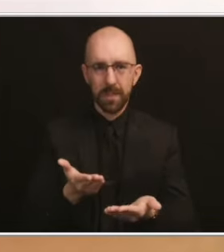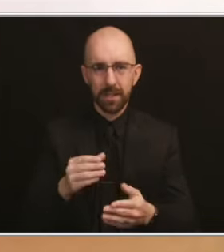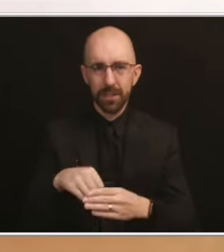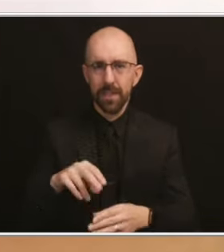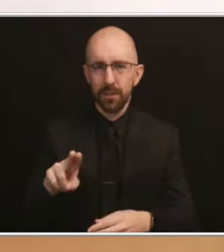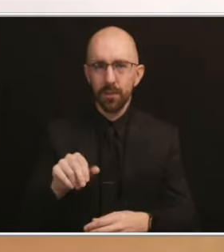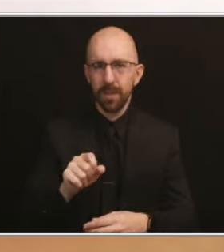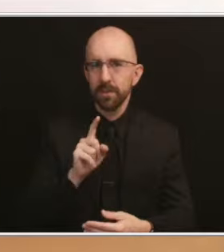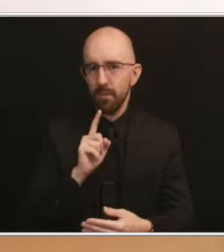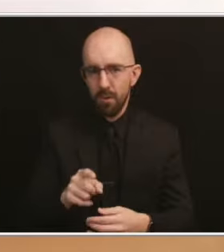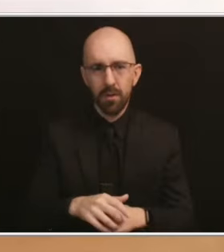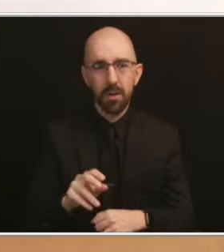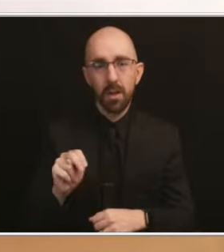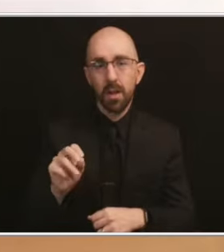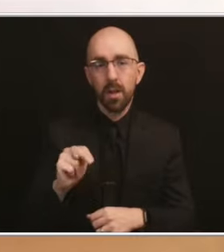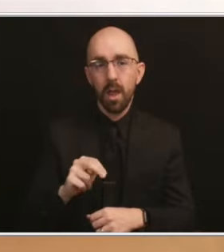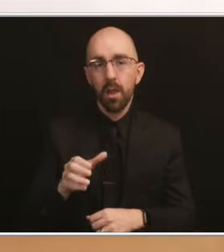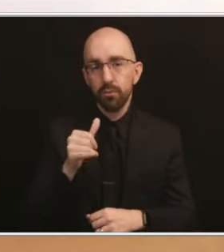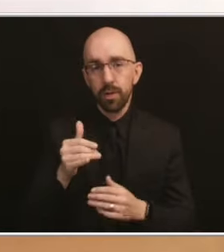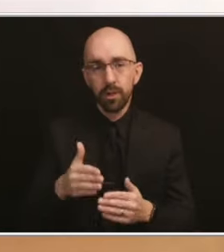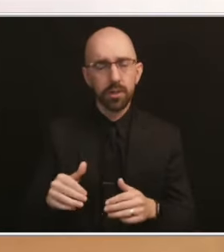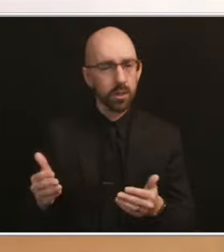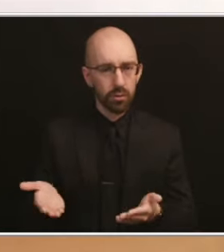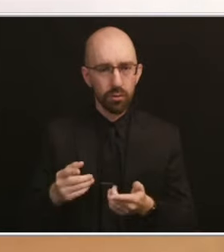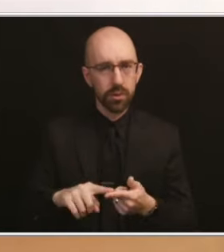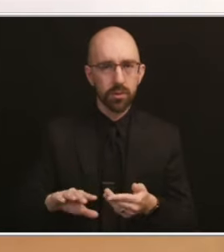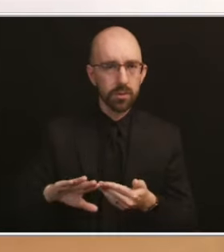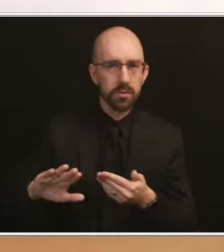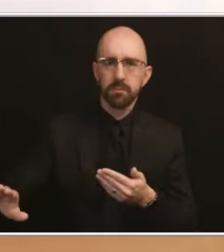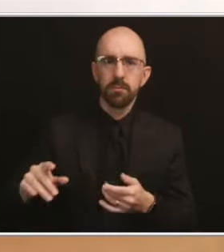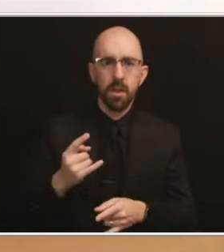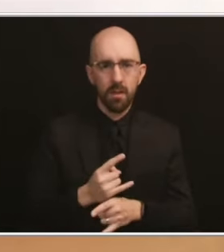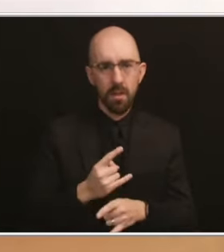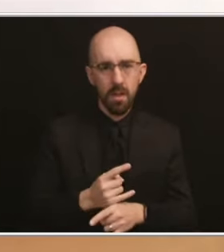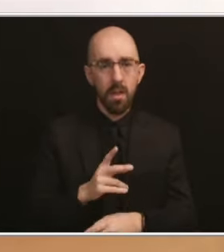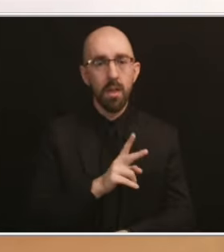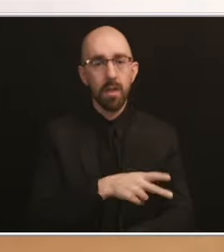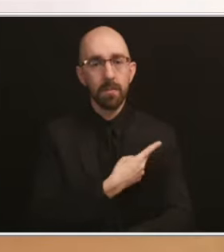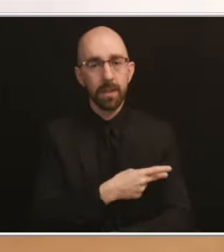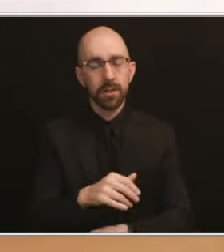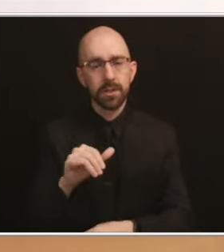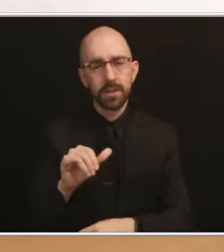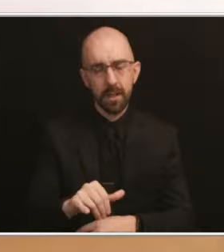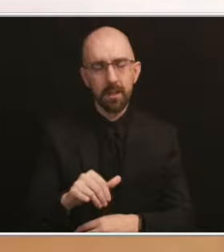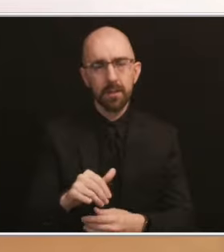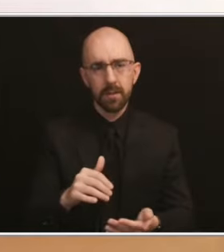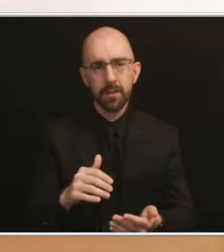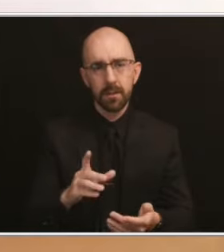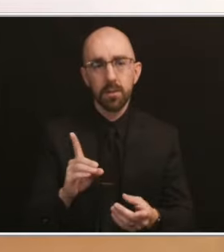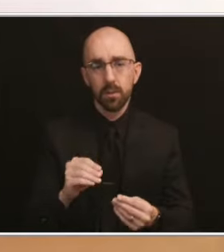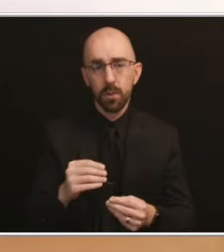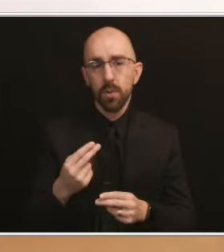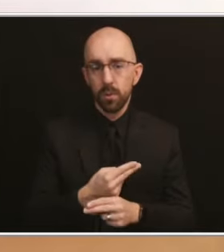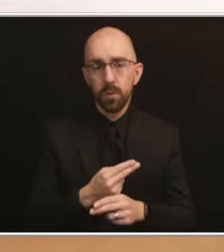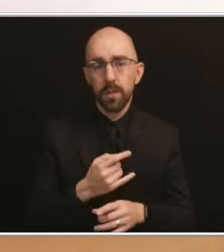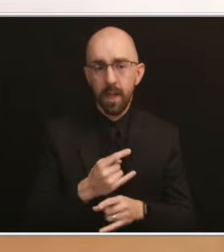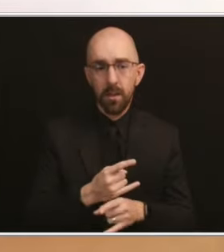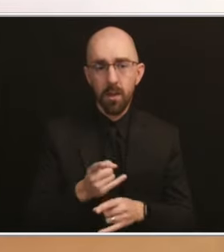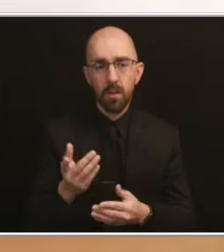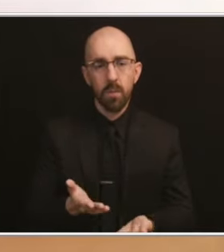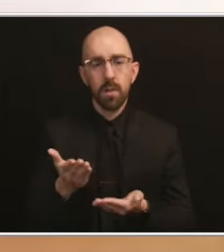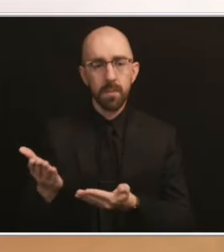If non-drinkers are encouraged to stay away from alcohol, patients that do consume alcohol were